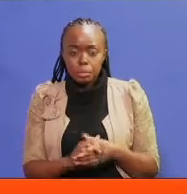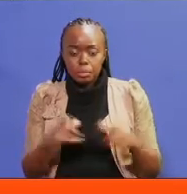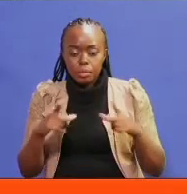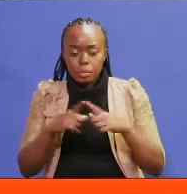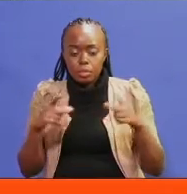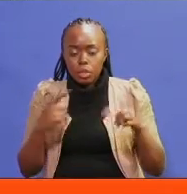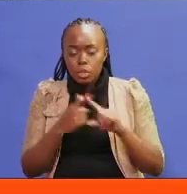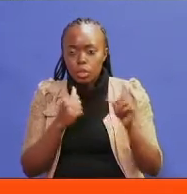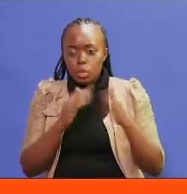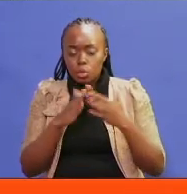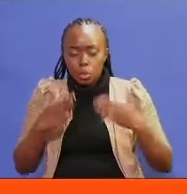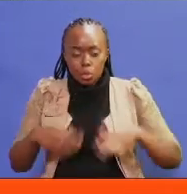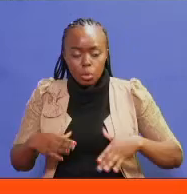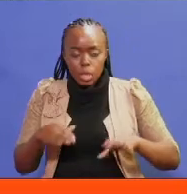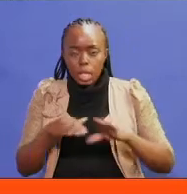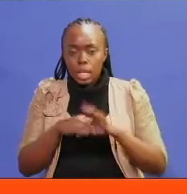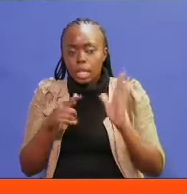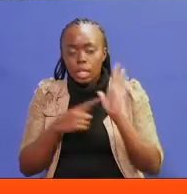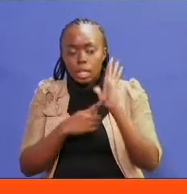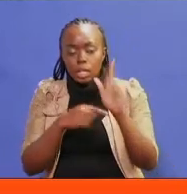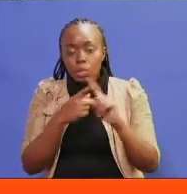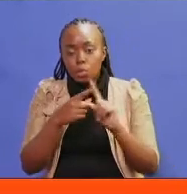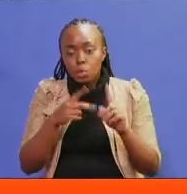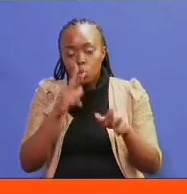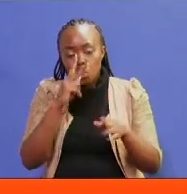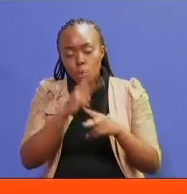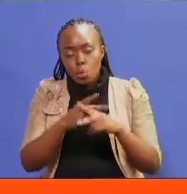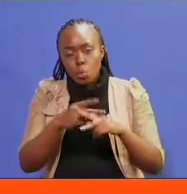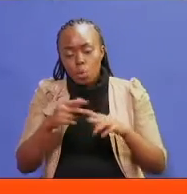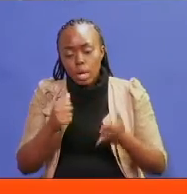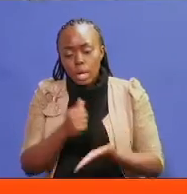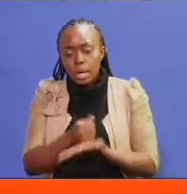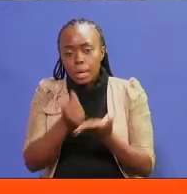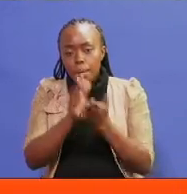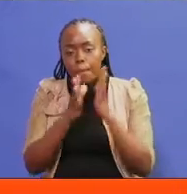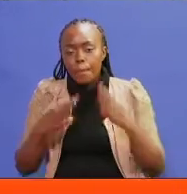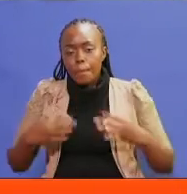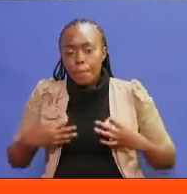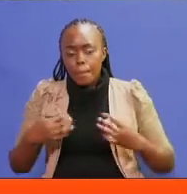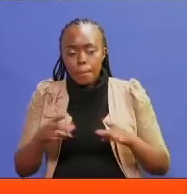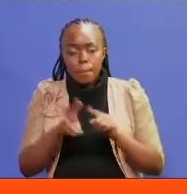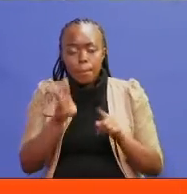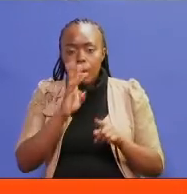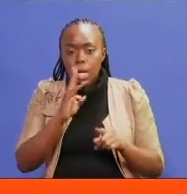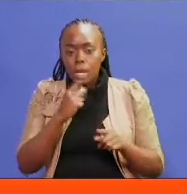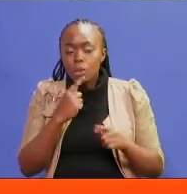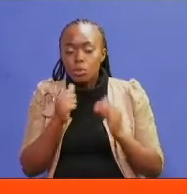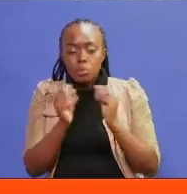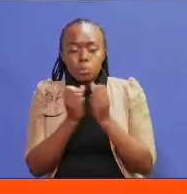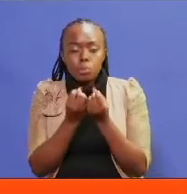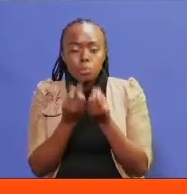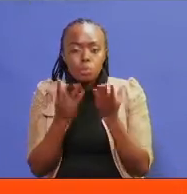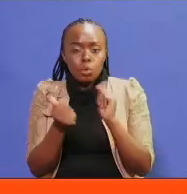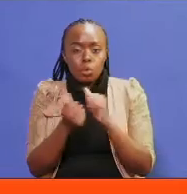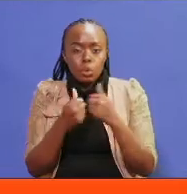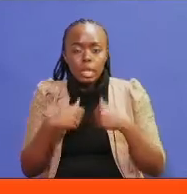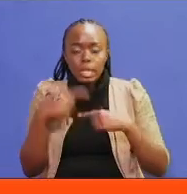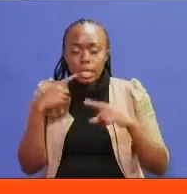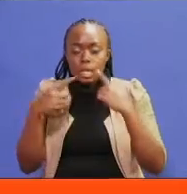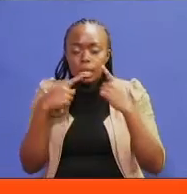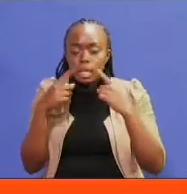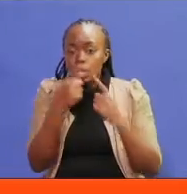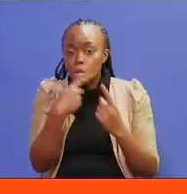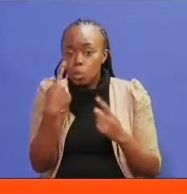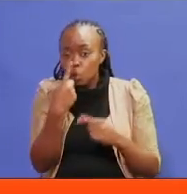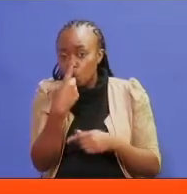Locals in Watamu, in a gesture of kindness, donated cloth and water to the sailors, most of whom could barely talk.